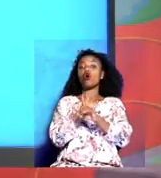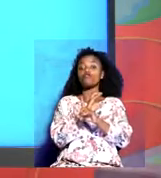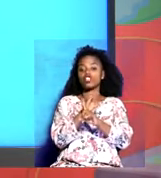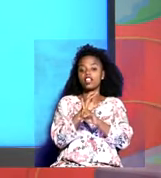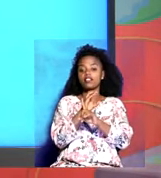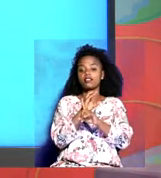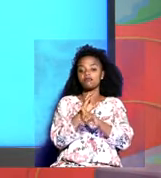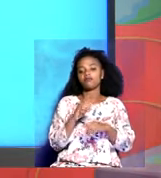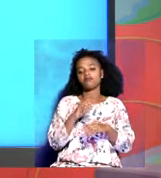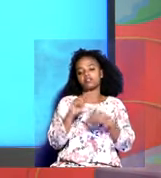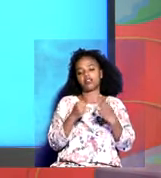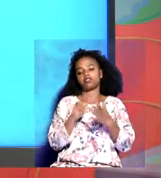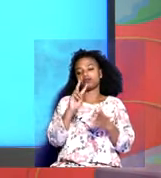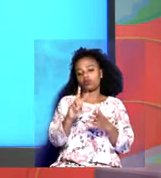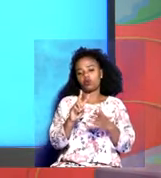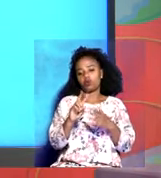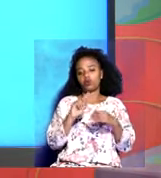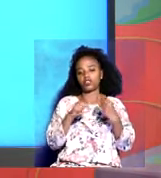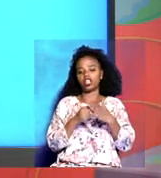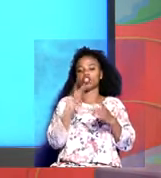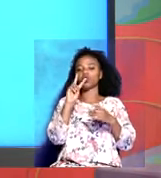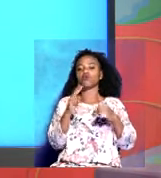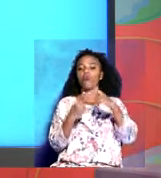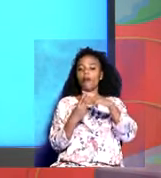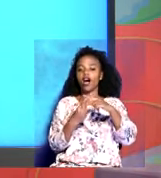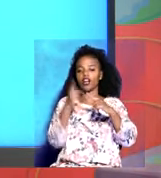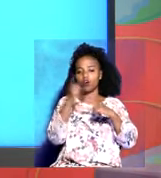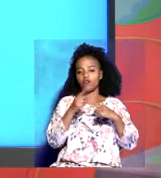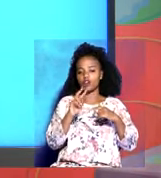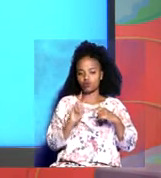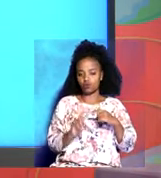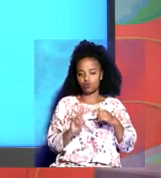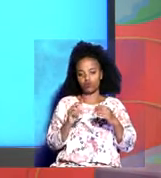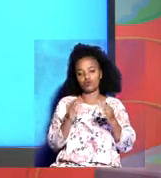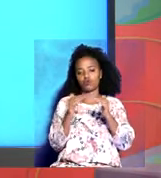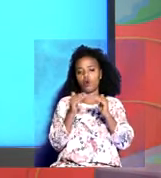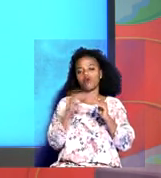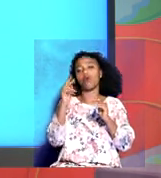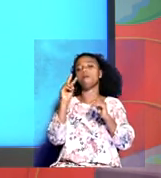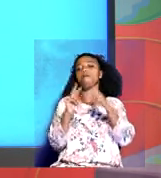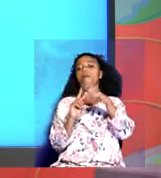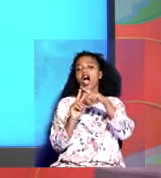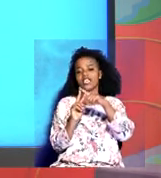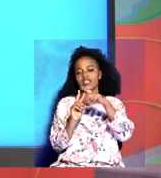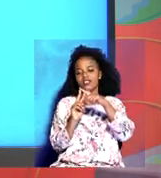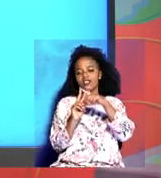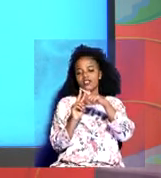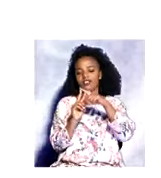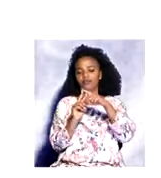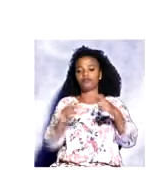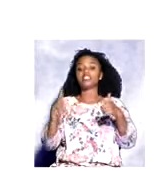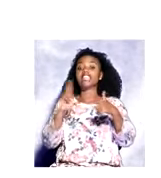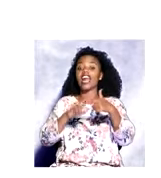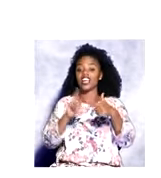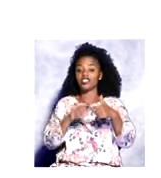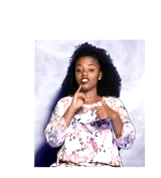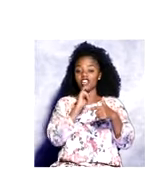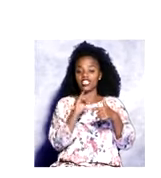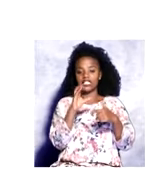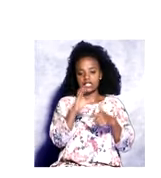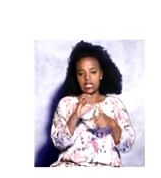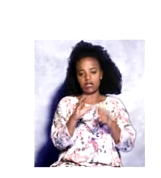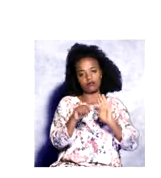the period is this, 2 pi over k is 2, 2 pi over 2 is pi. And its range is this, c is